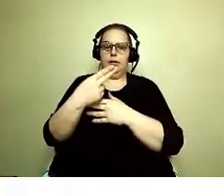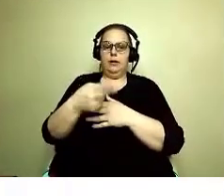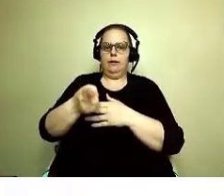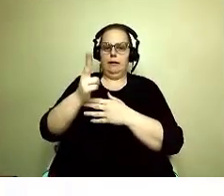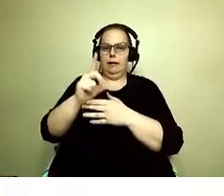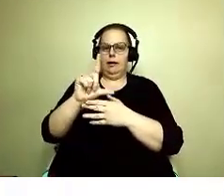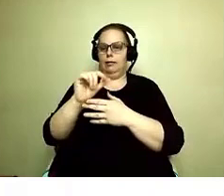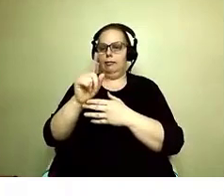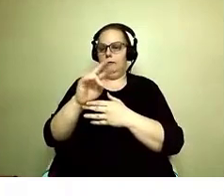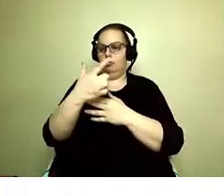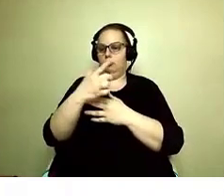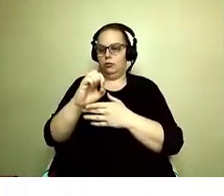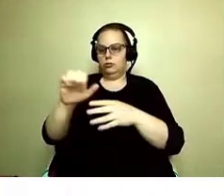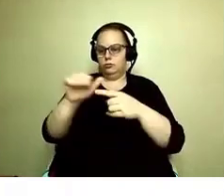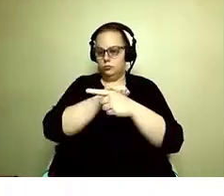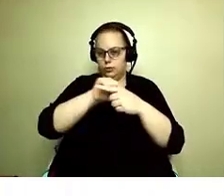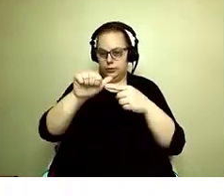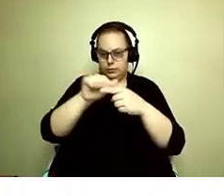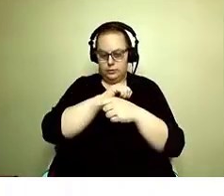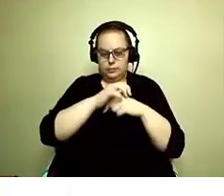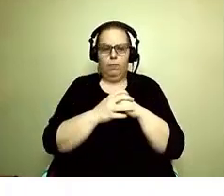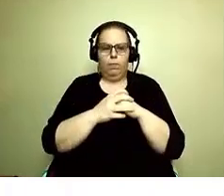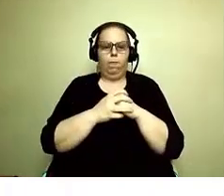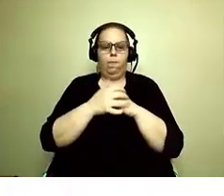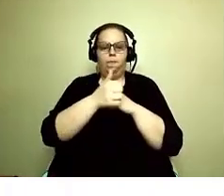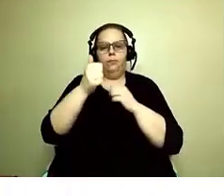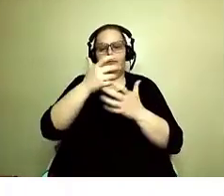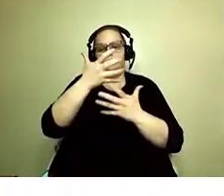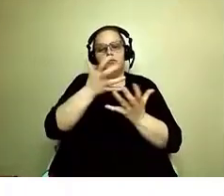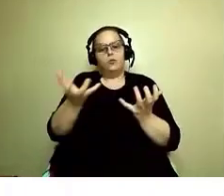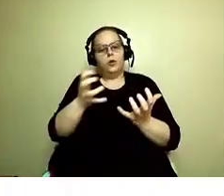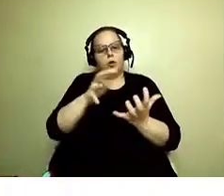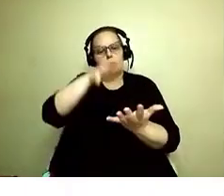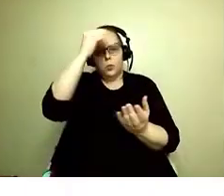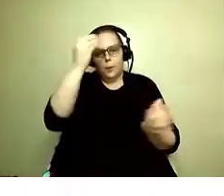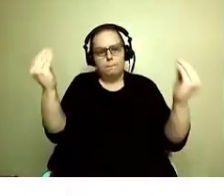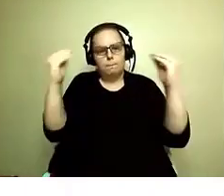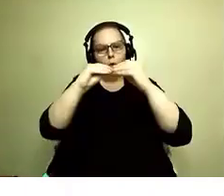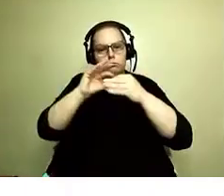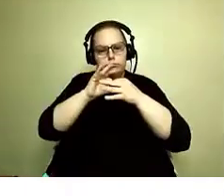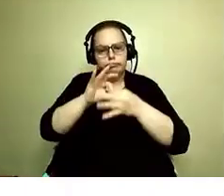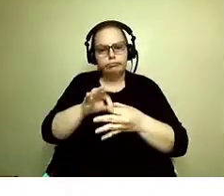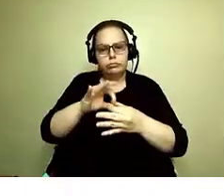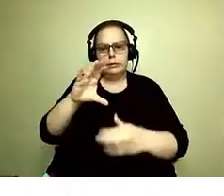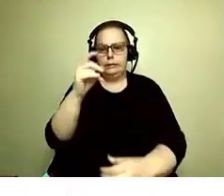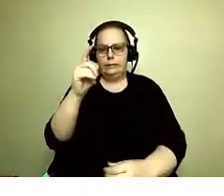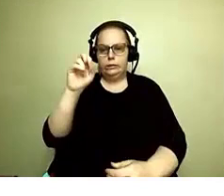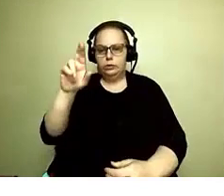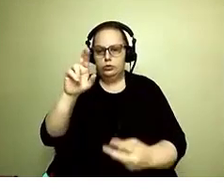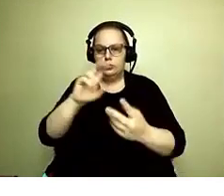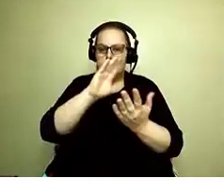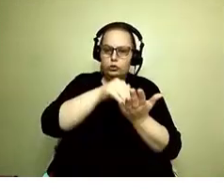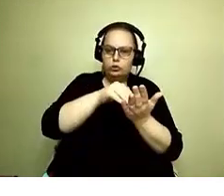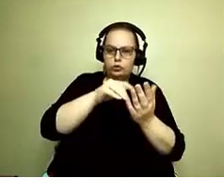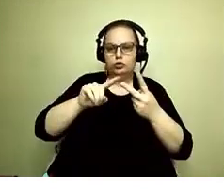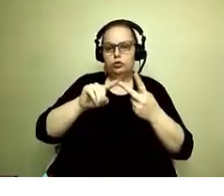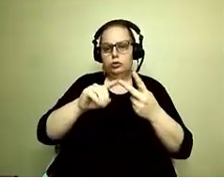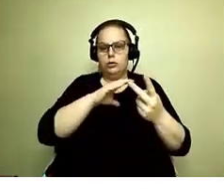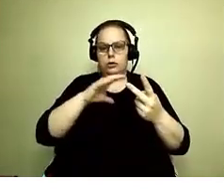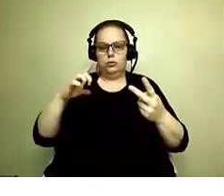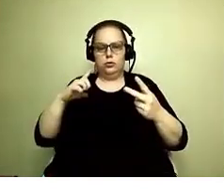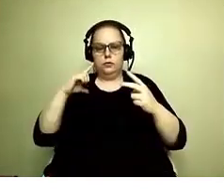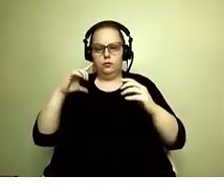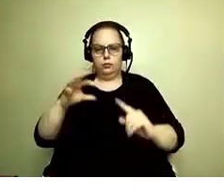If you want to learn more about the Cedar Center and the Council for Exceptional Children's high leverage practices in special